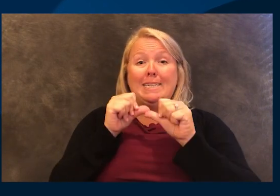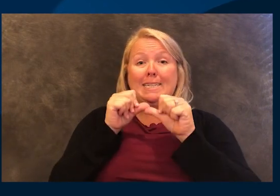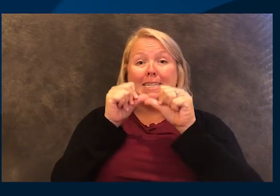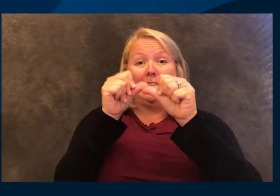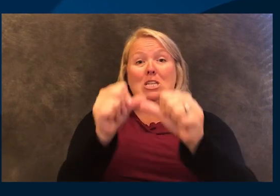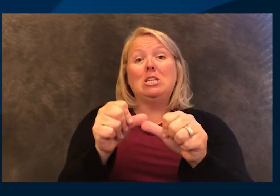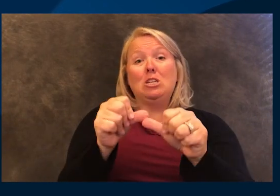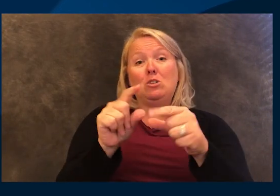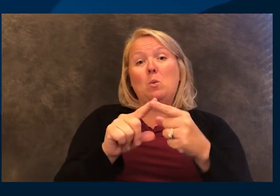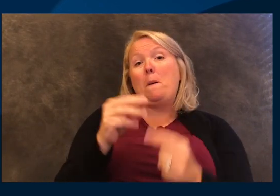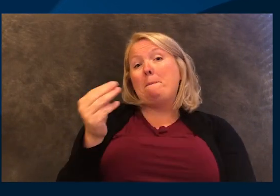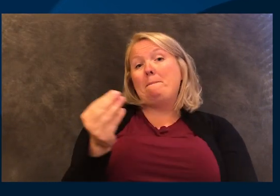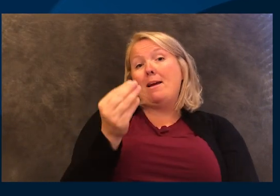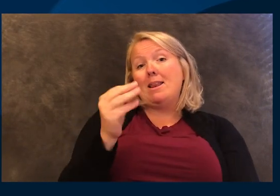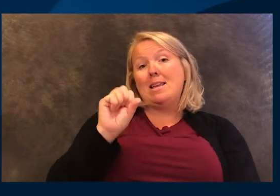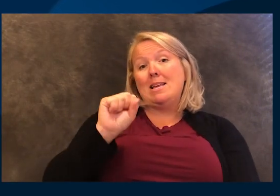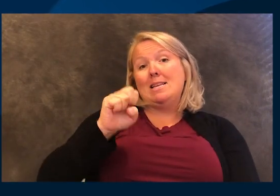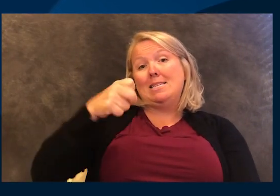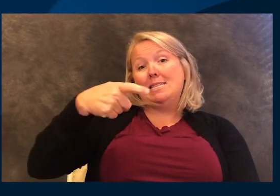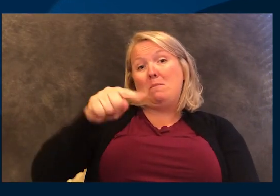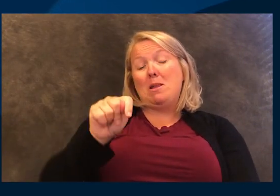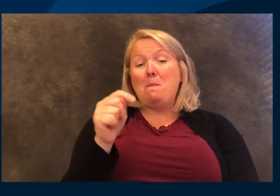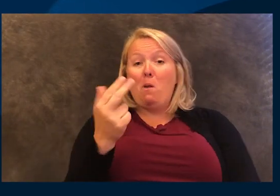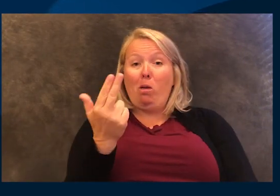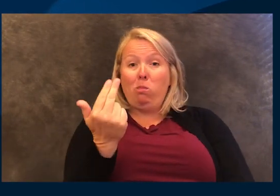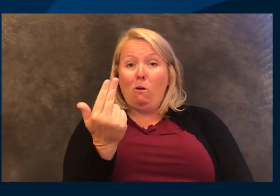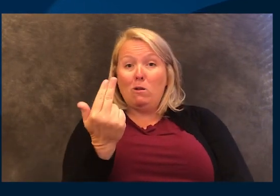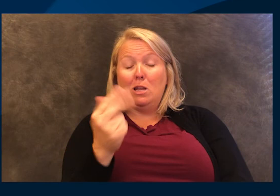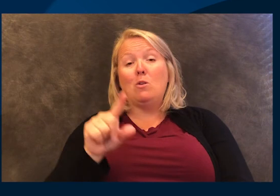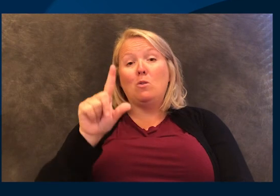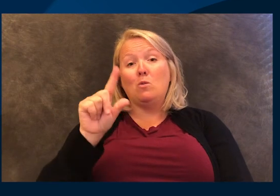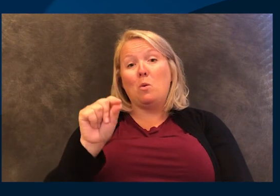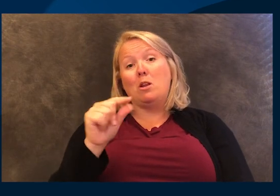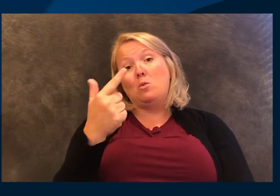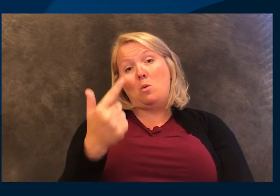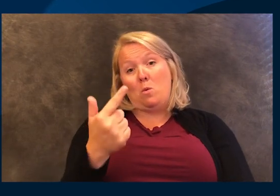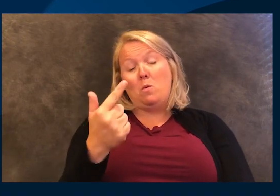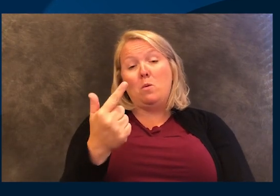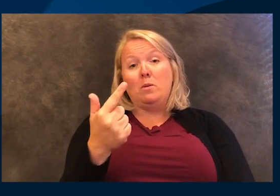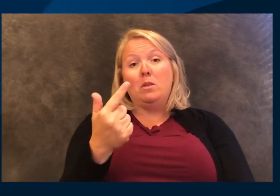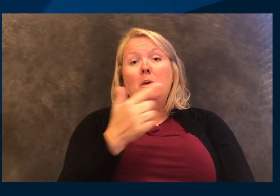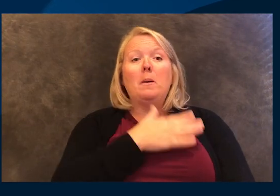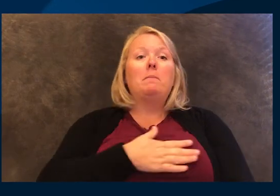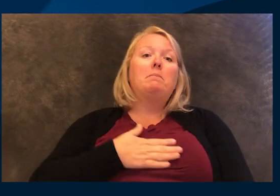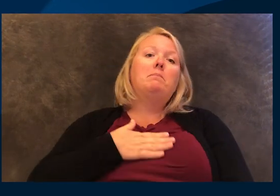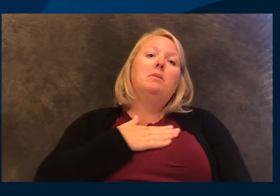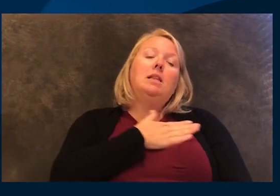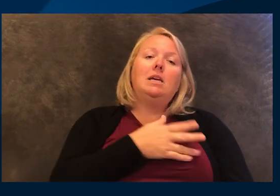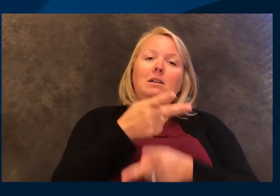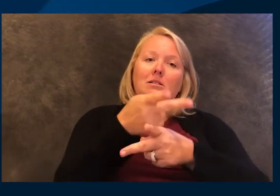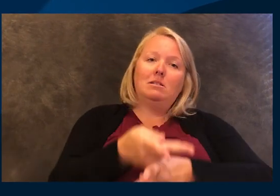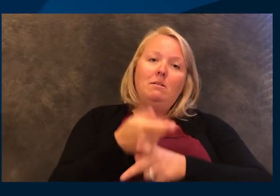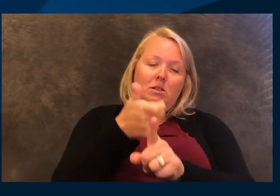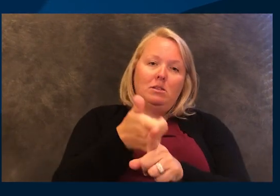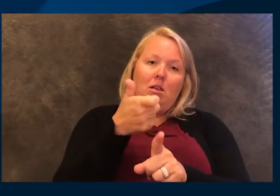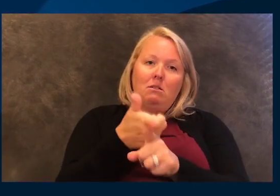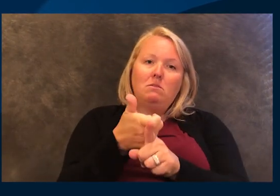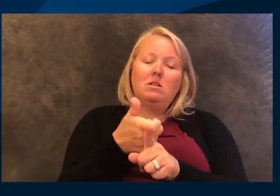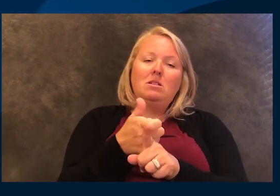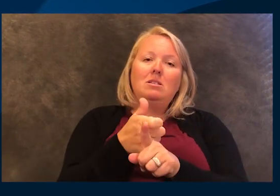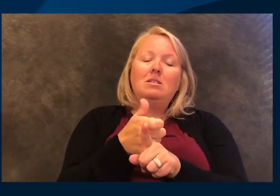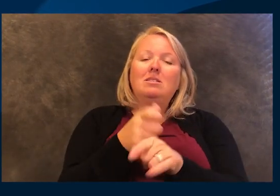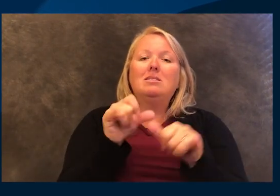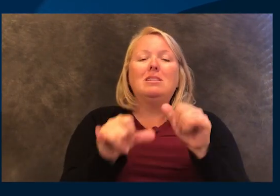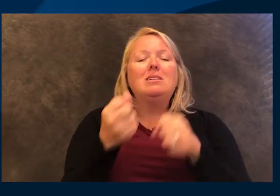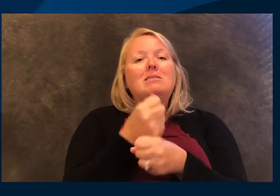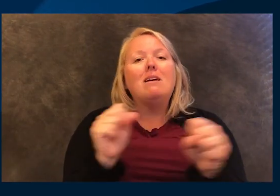Monday, September 13, 2021. We ask that you please take care of yourself, stay safe,